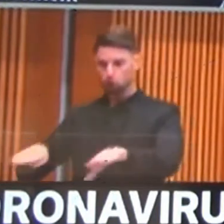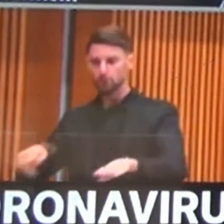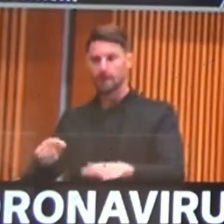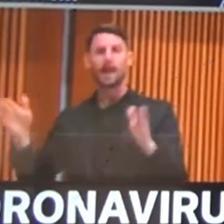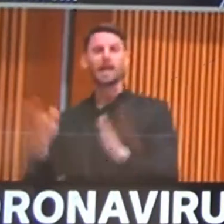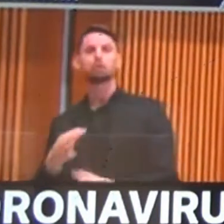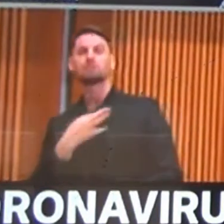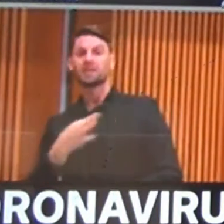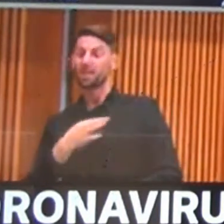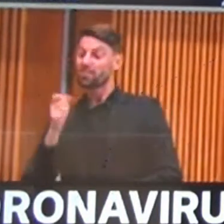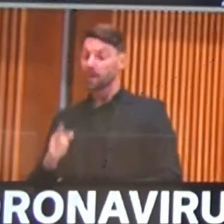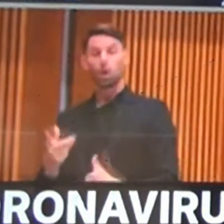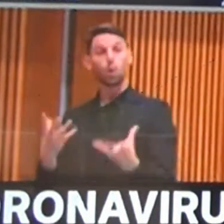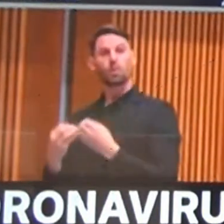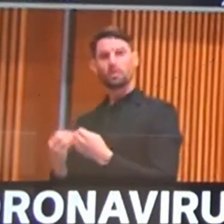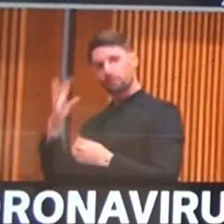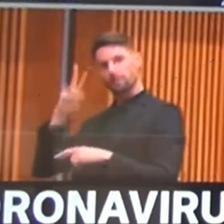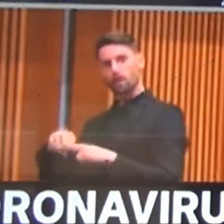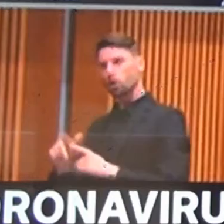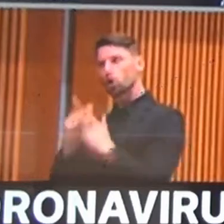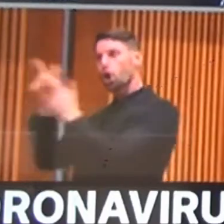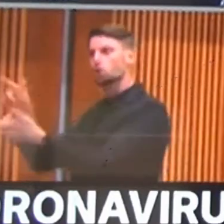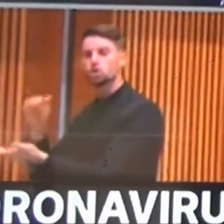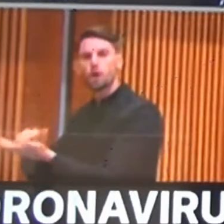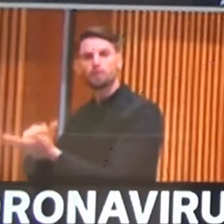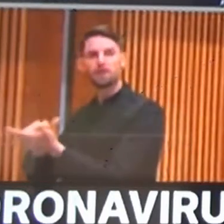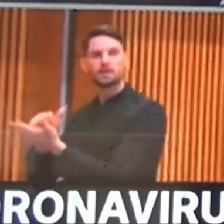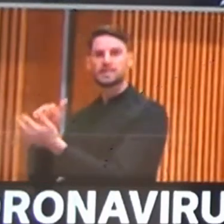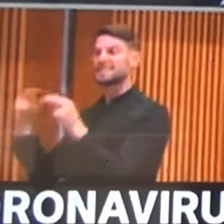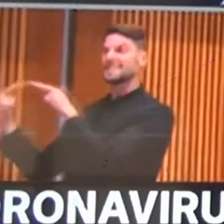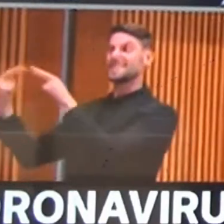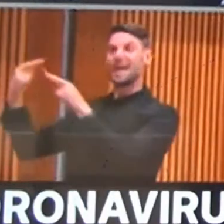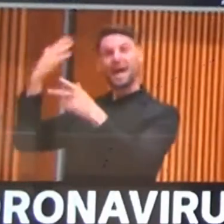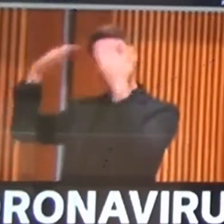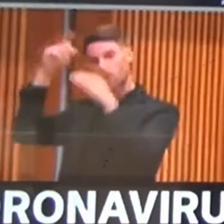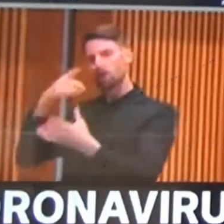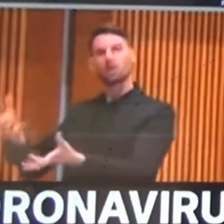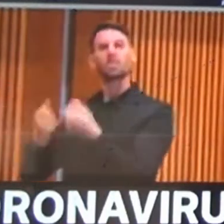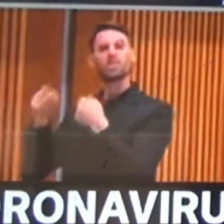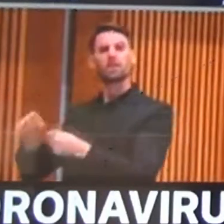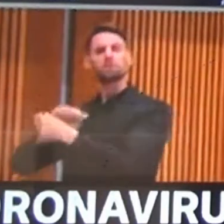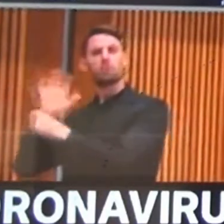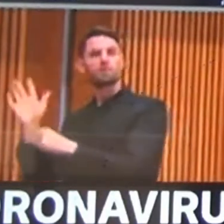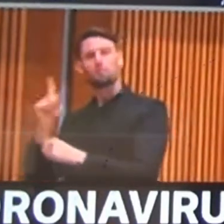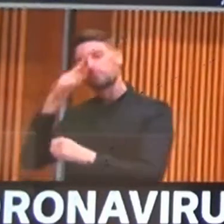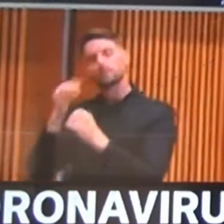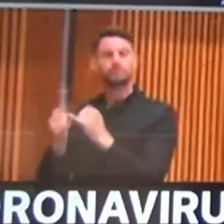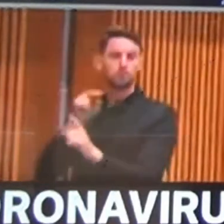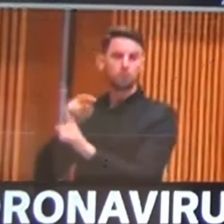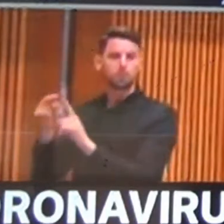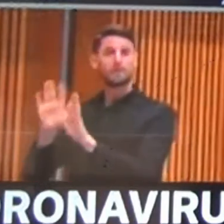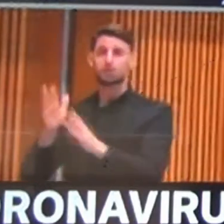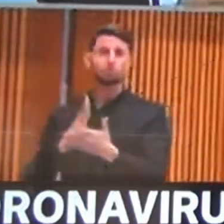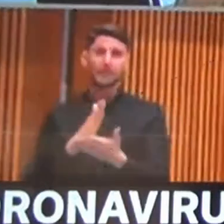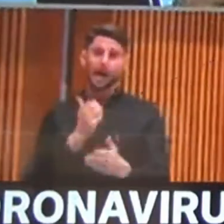or doing other things. So our goal is very clear: as few Australians to contract coronavirus as